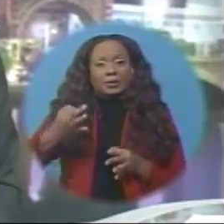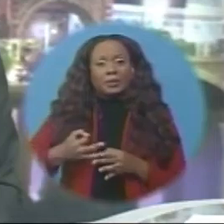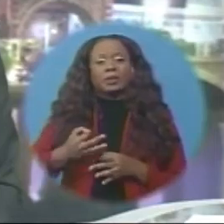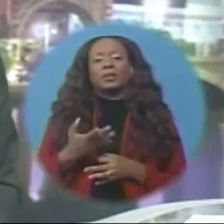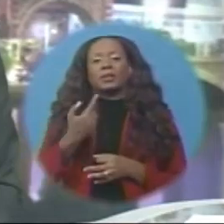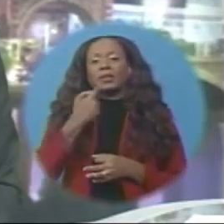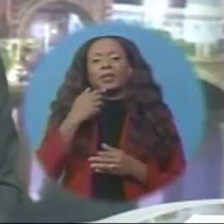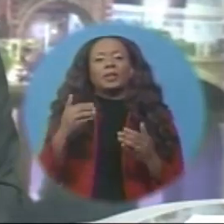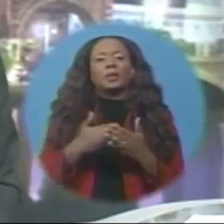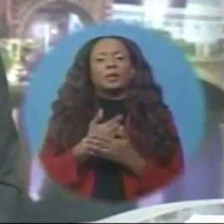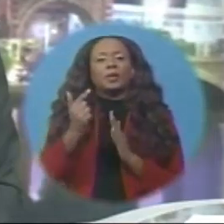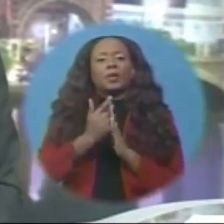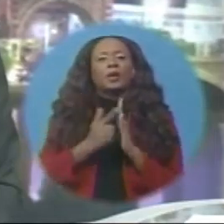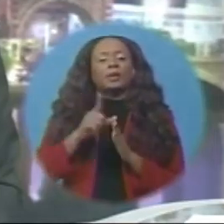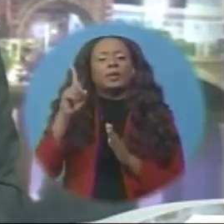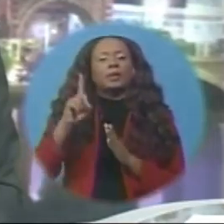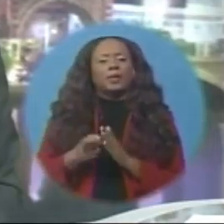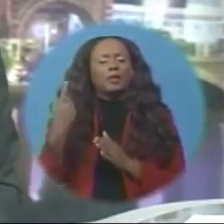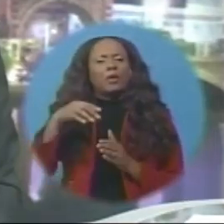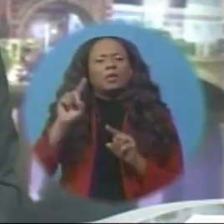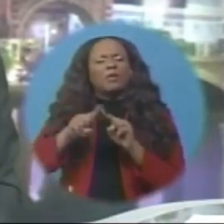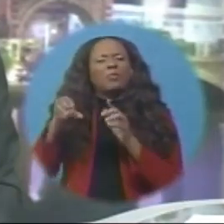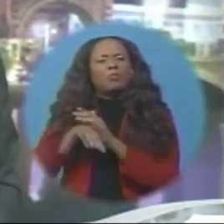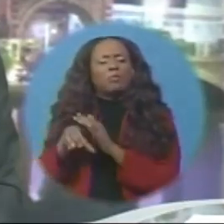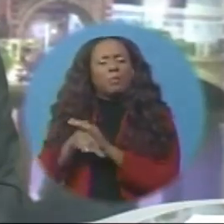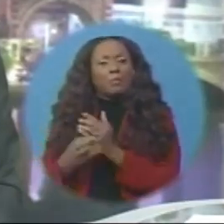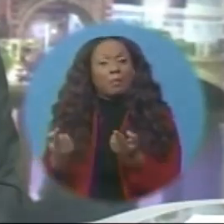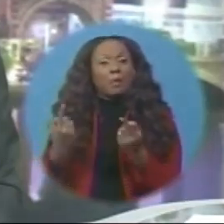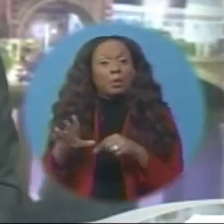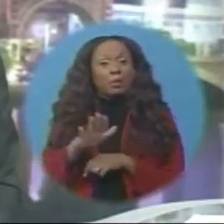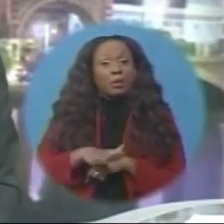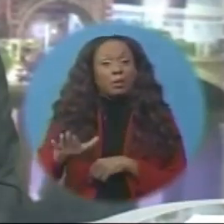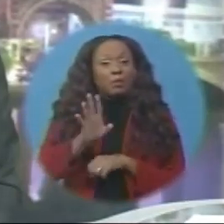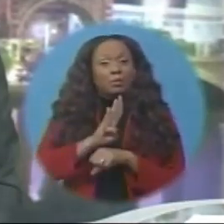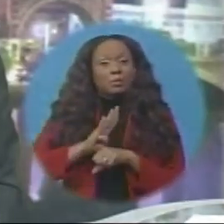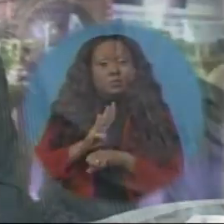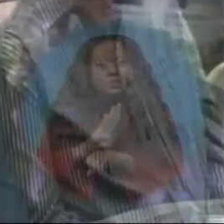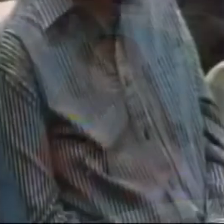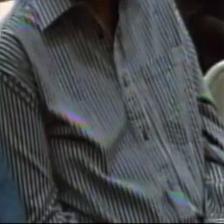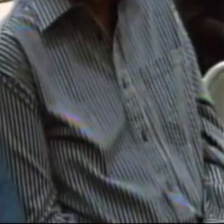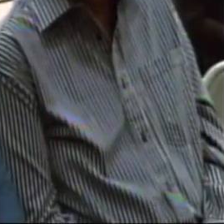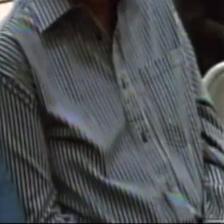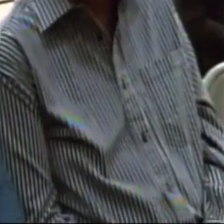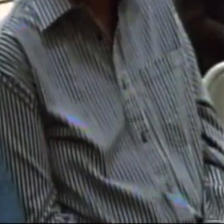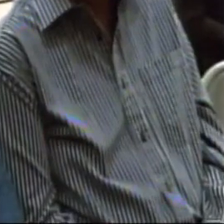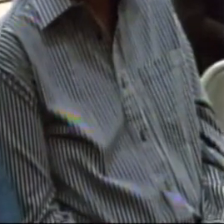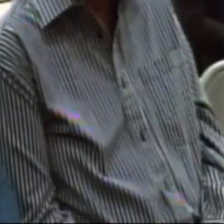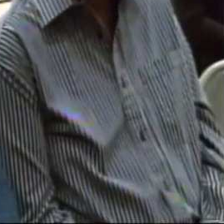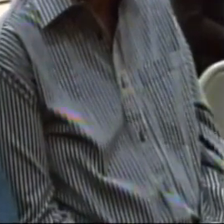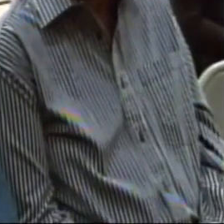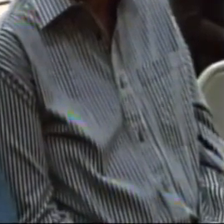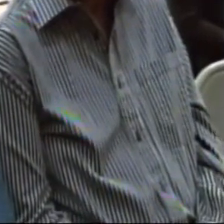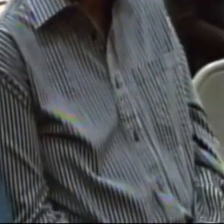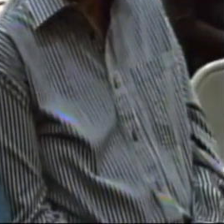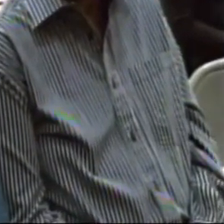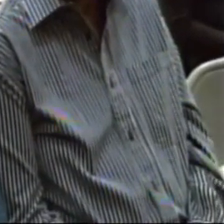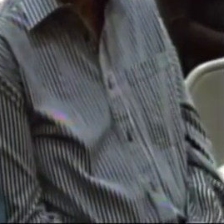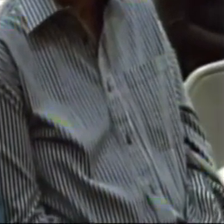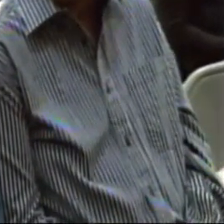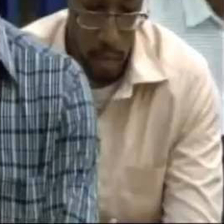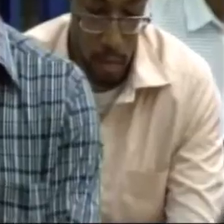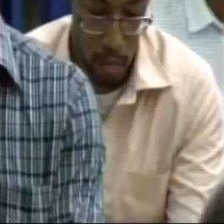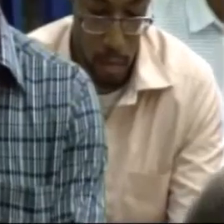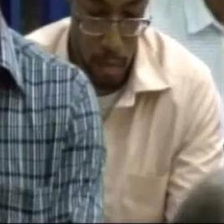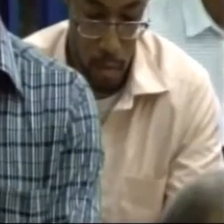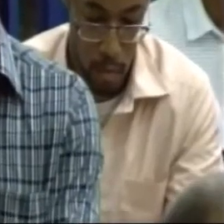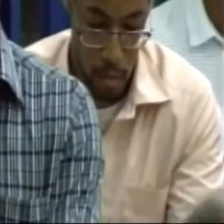that new legislation is needed to combat corruption in Barbados. Citing the Turks and Caicos Islands as an example, Sir David says the